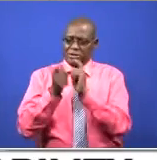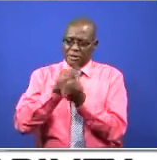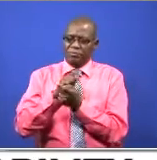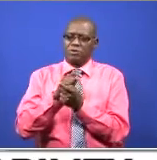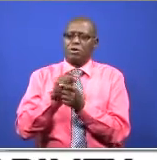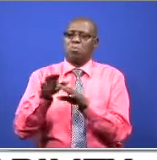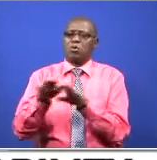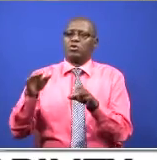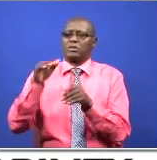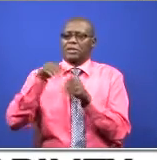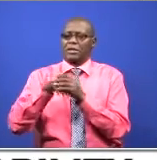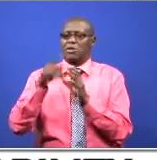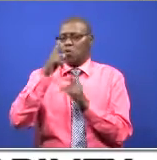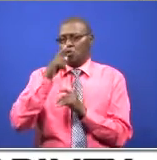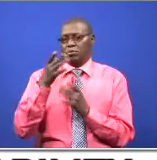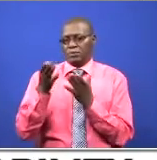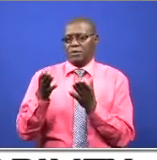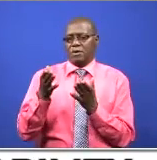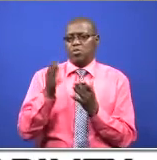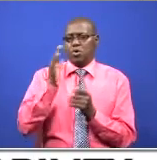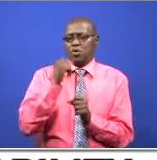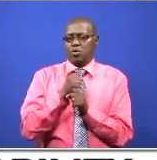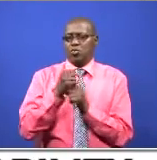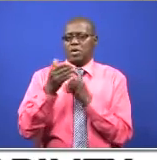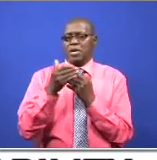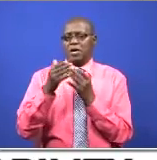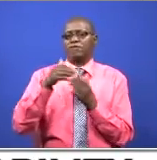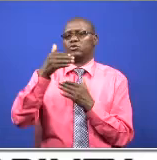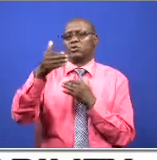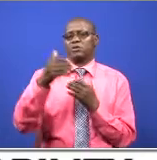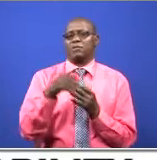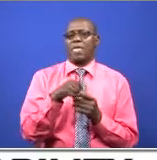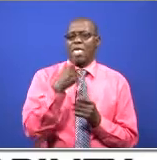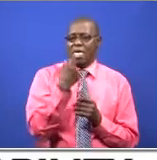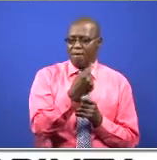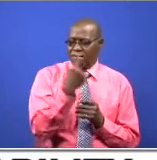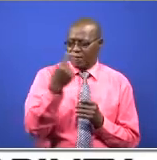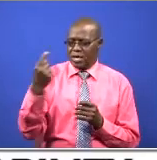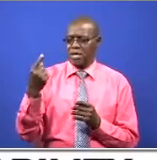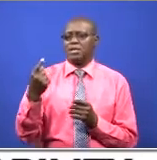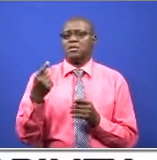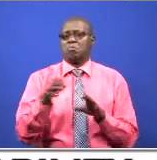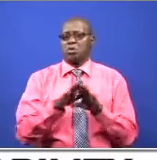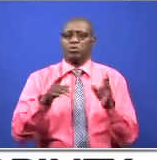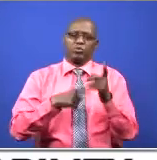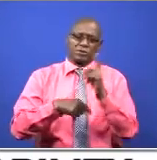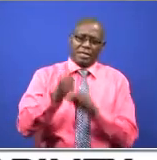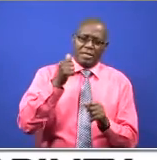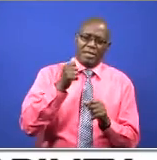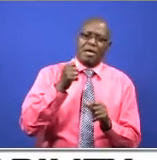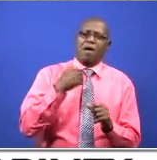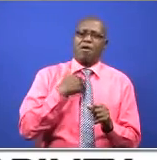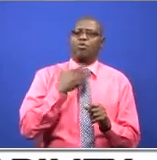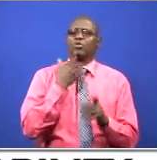And that is what we are going to do in the near future. Mm-hmm. Yes. Every plot that we have sold, we want to turn it into homes. So We have